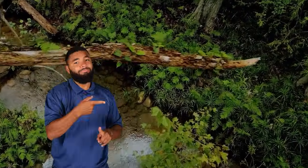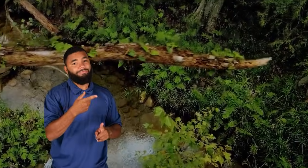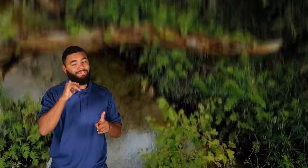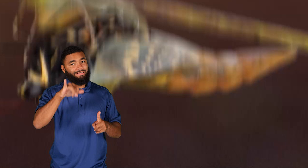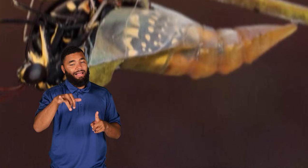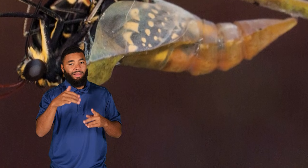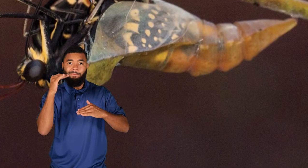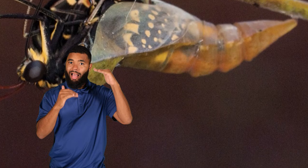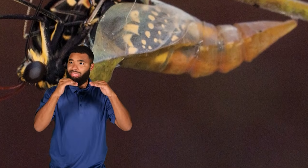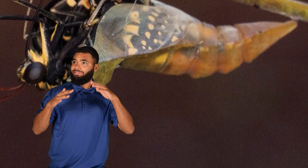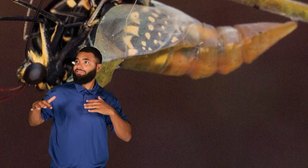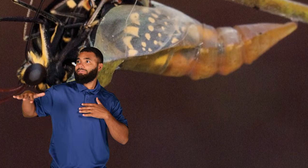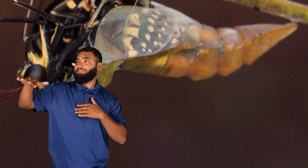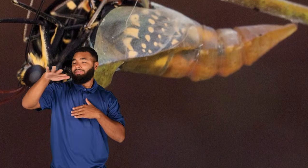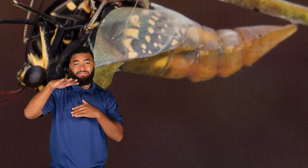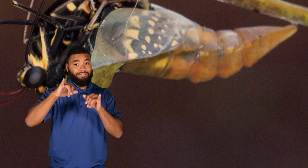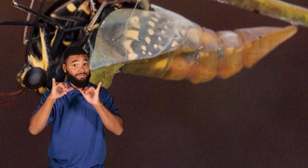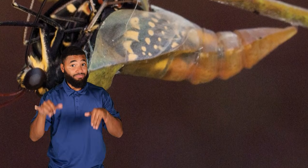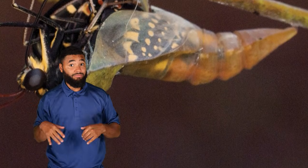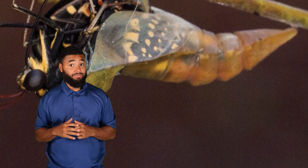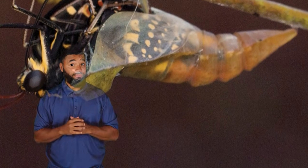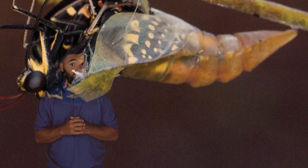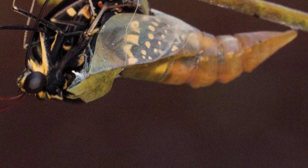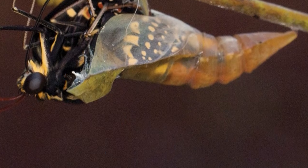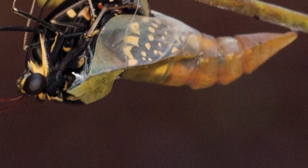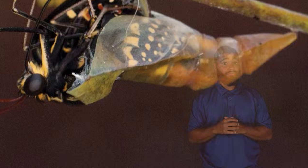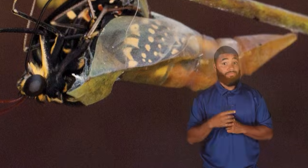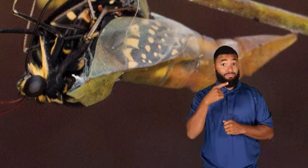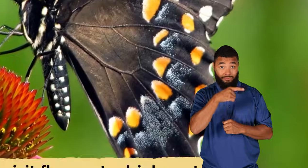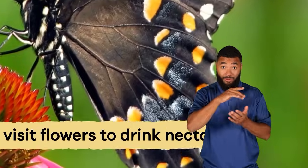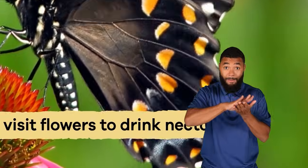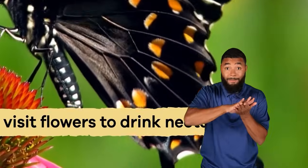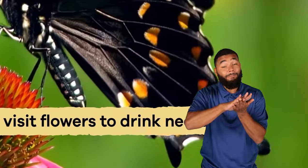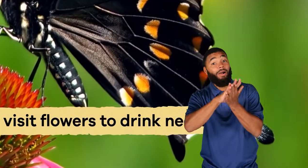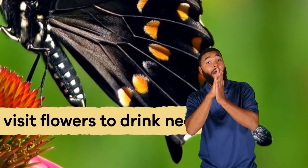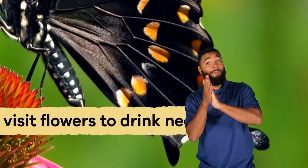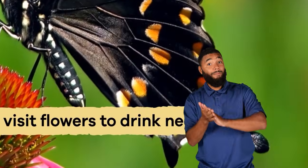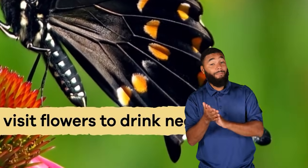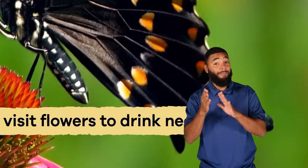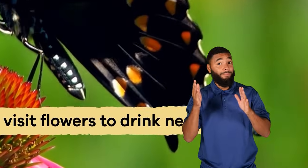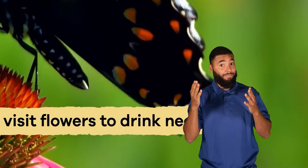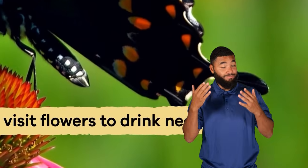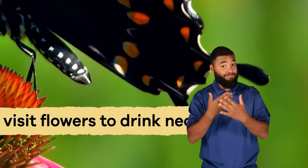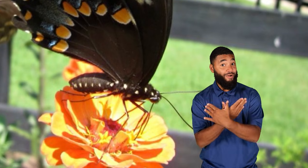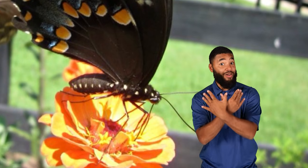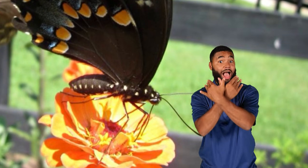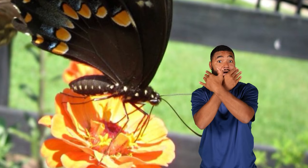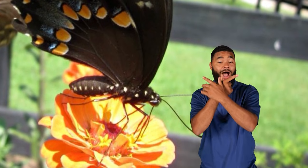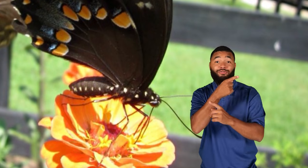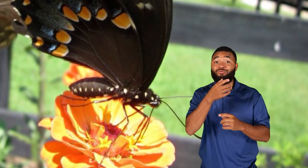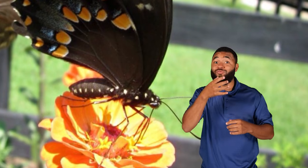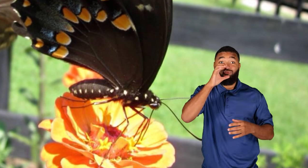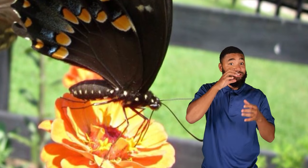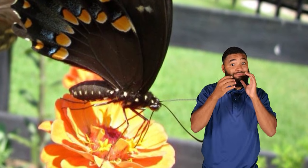ecosystem. When they become spicebush swallowtail butterflies, they visit flowers to drink nectar. As they